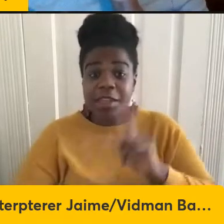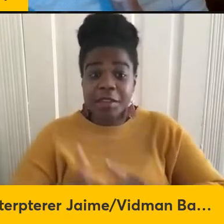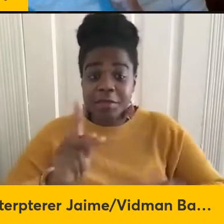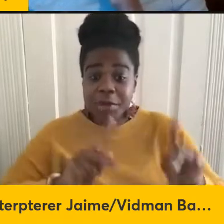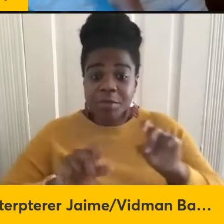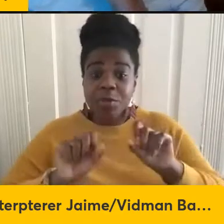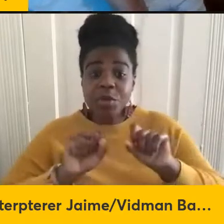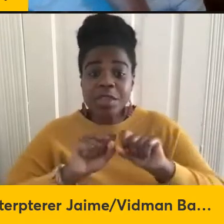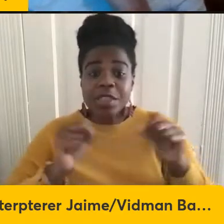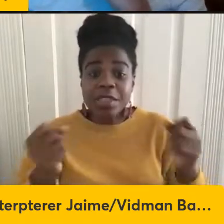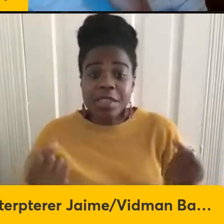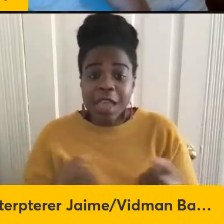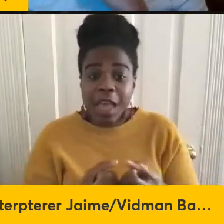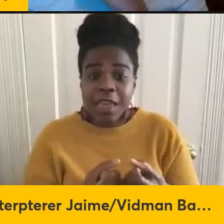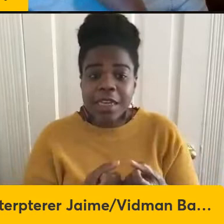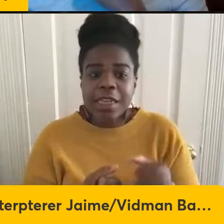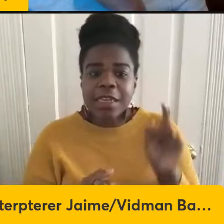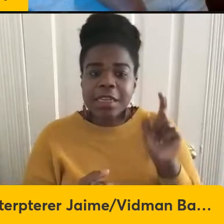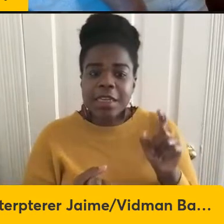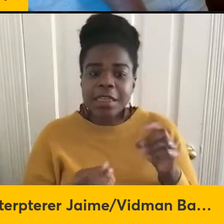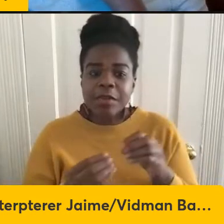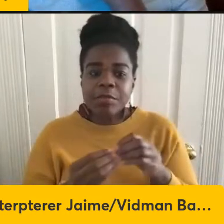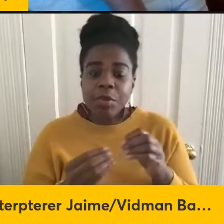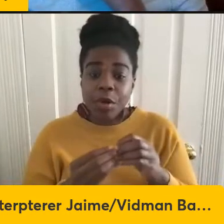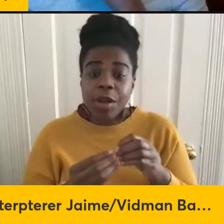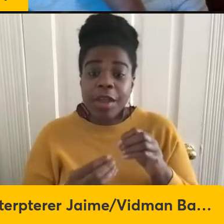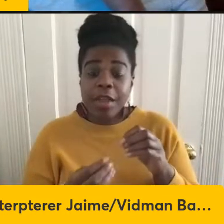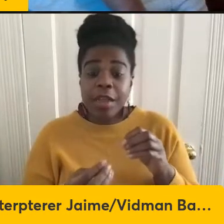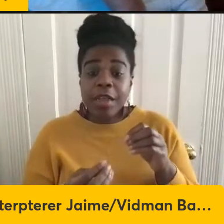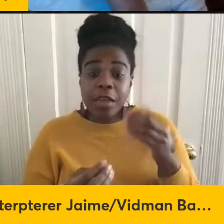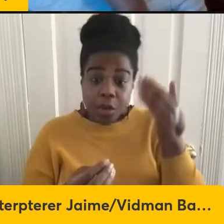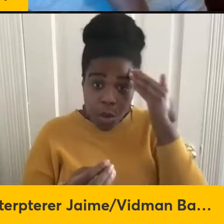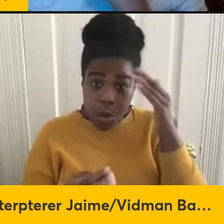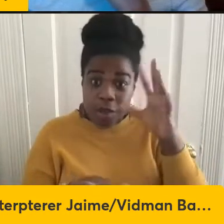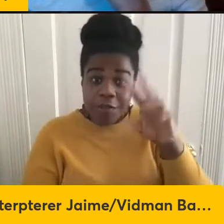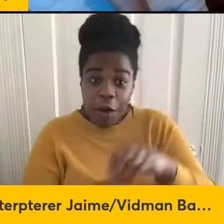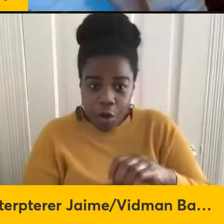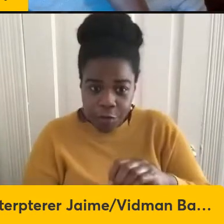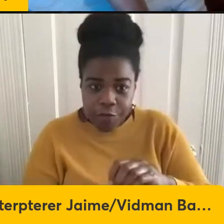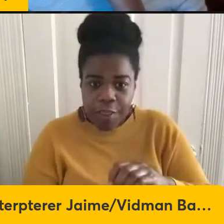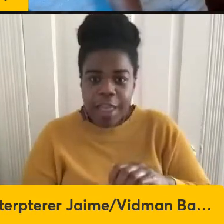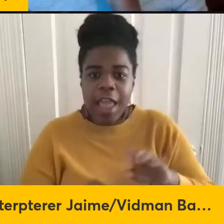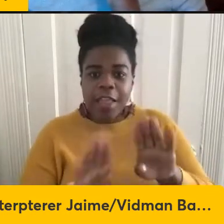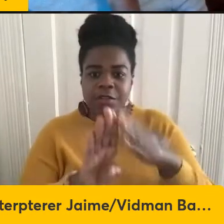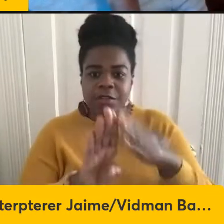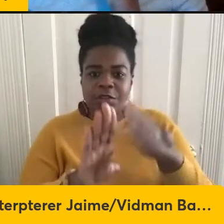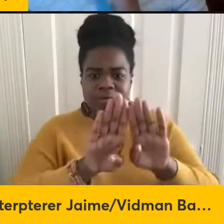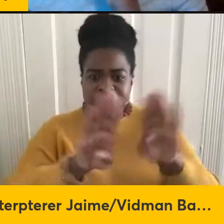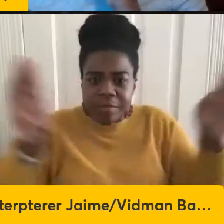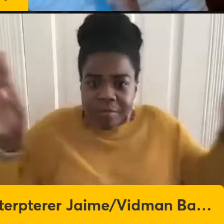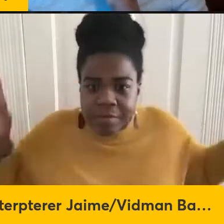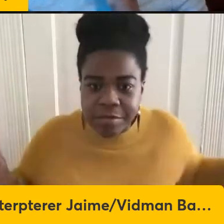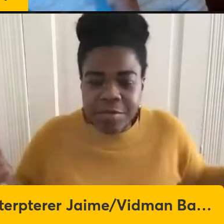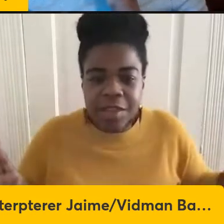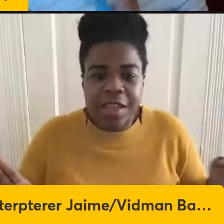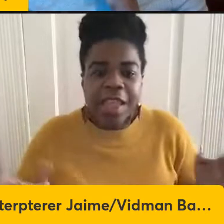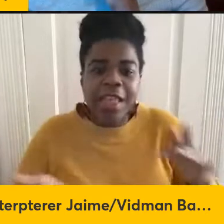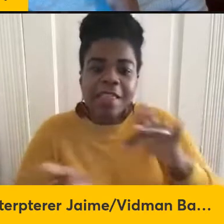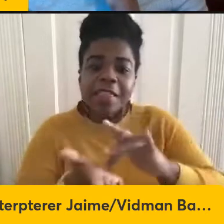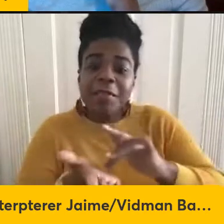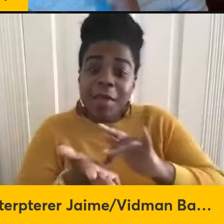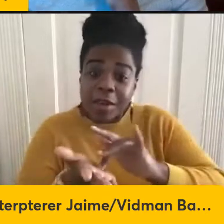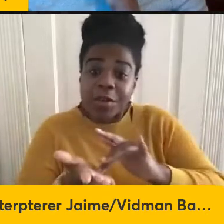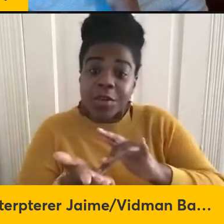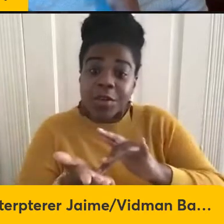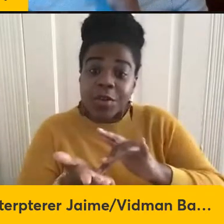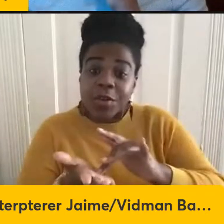be more recognize that they can get involved, push the door open, and then the medical side should be calling you. They should be